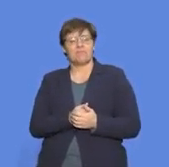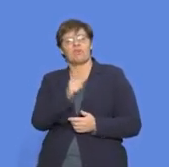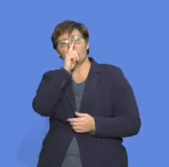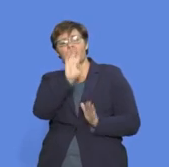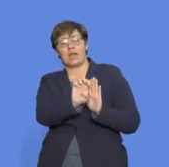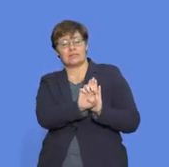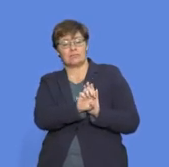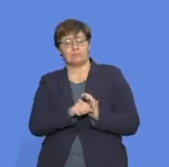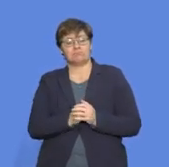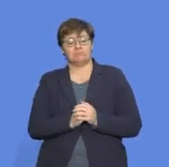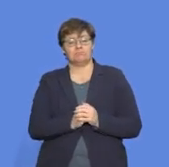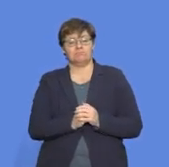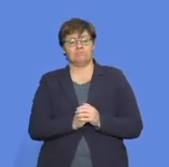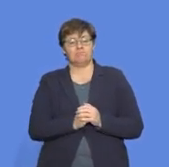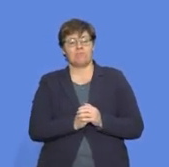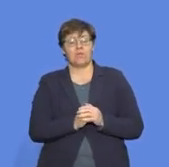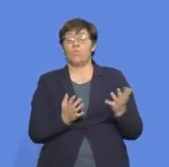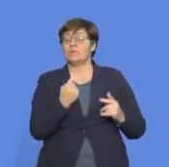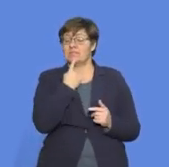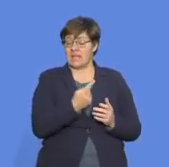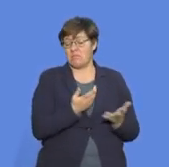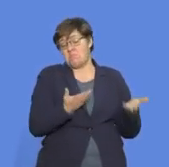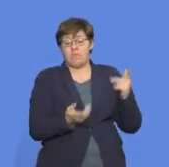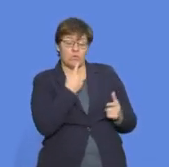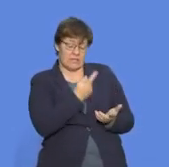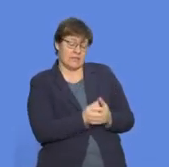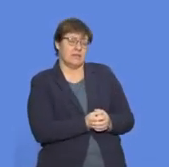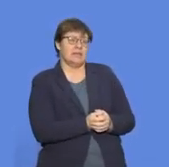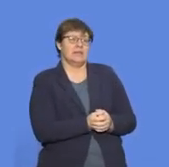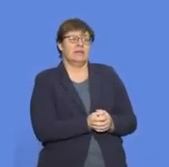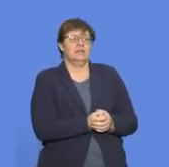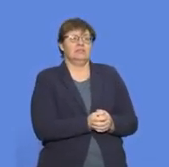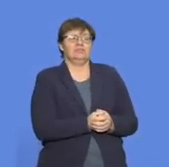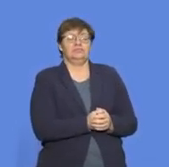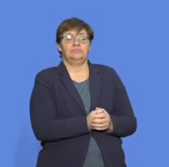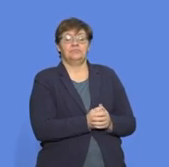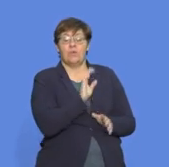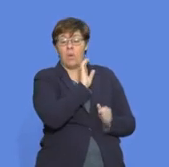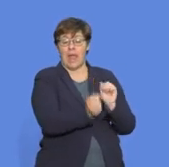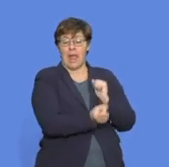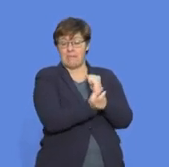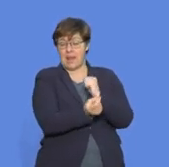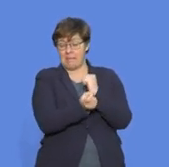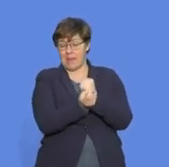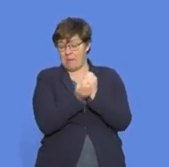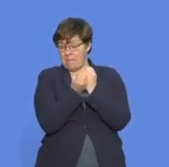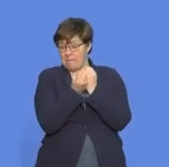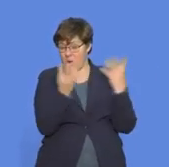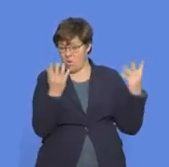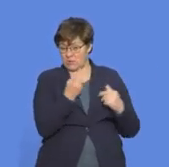example here. Okay, so we can say, or we might say, the high incidence. So in other words, there's a lot